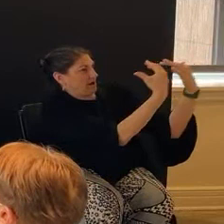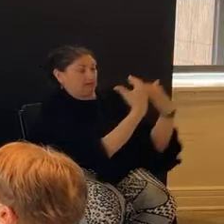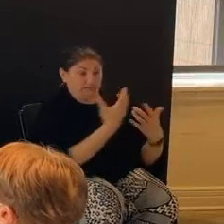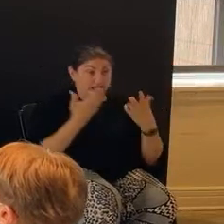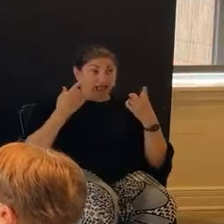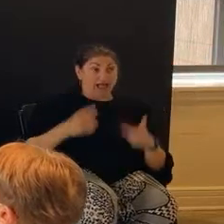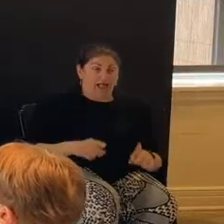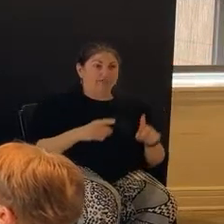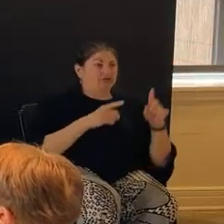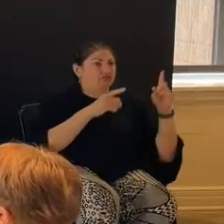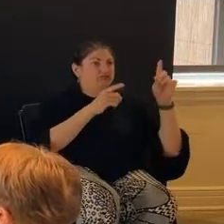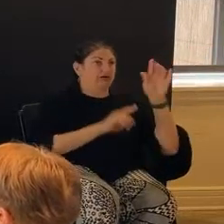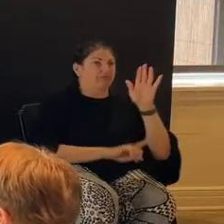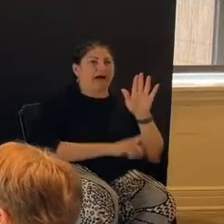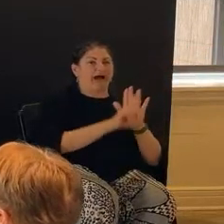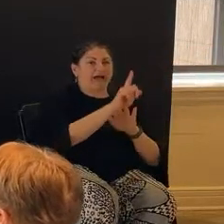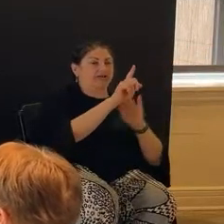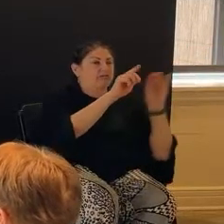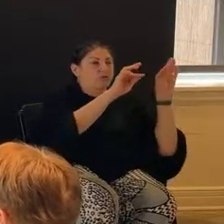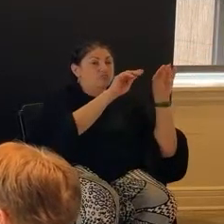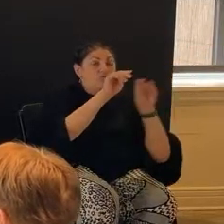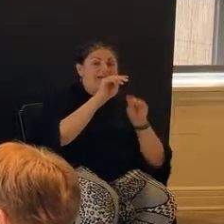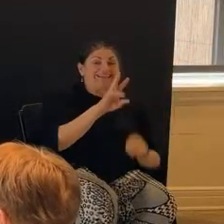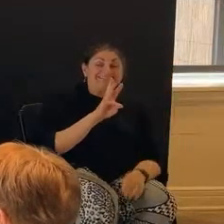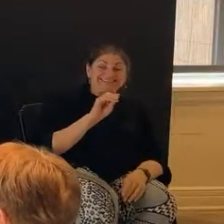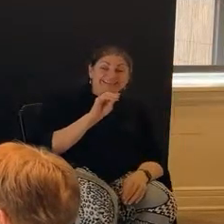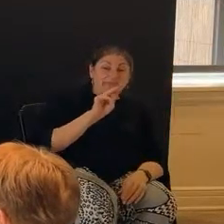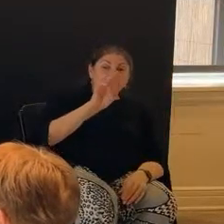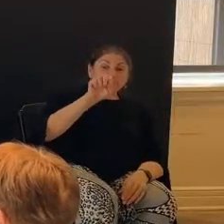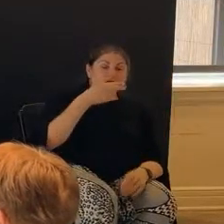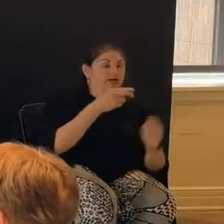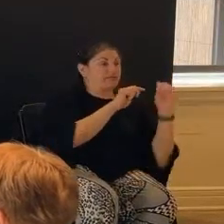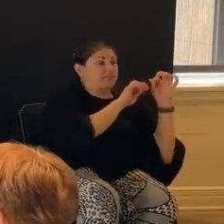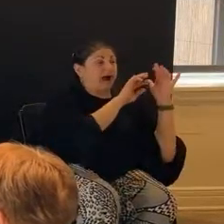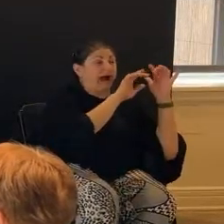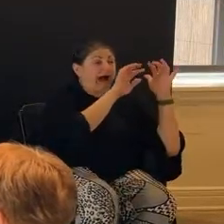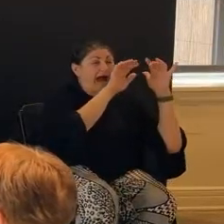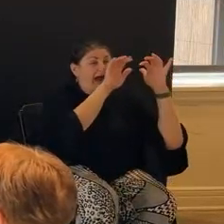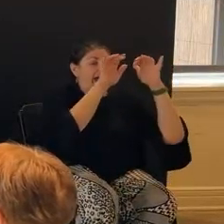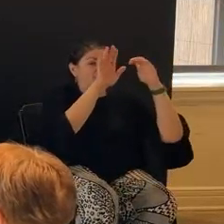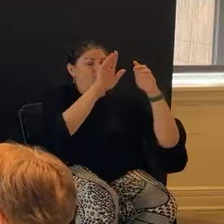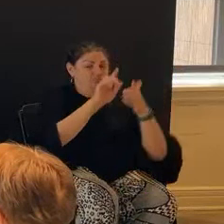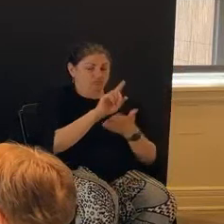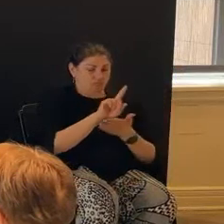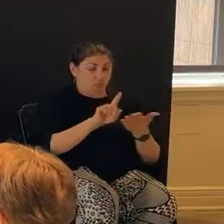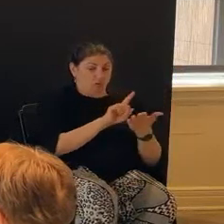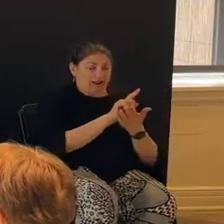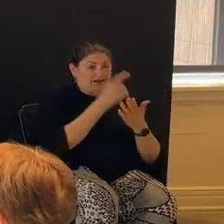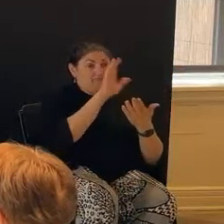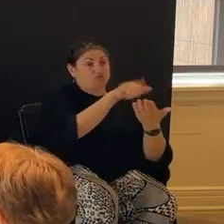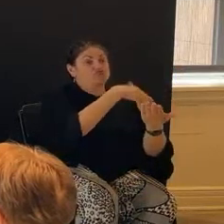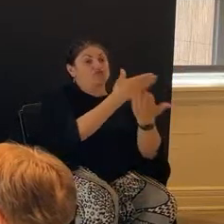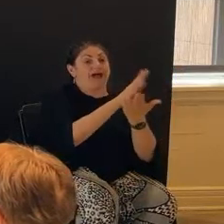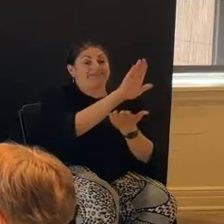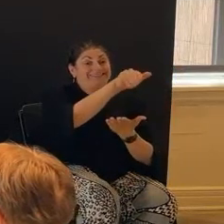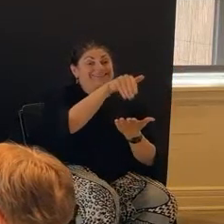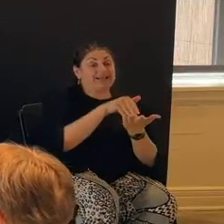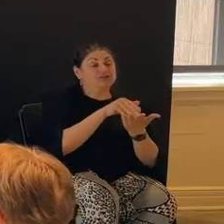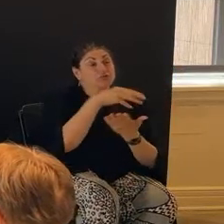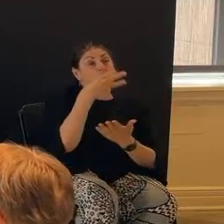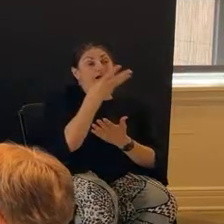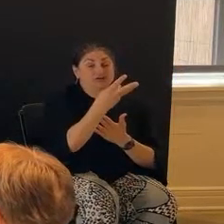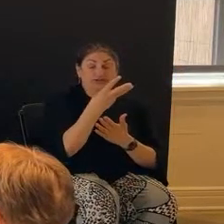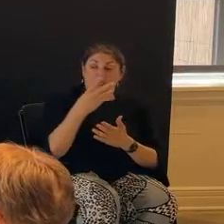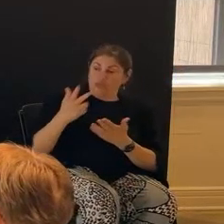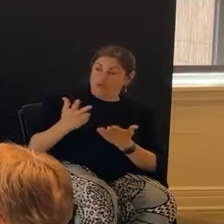traveled to the air at about 60 miles an hour or so, and it took about an hour to get to central Washington, and it reached Spokane about 3 hours